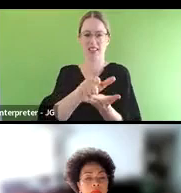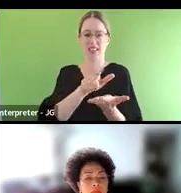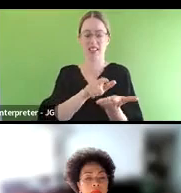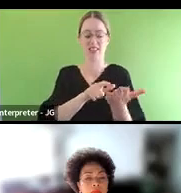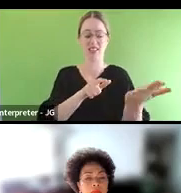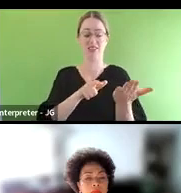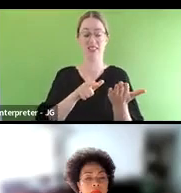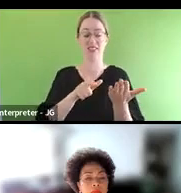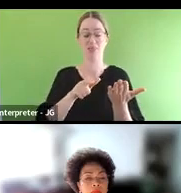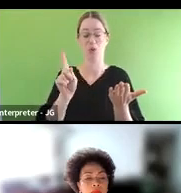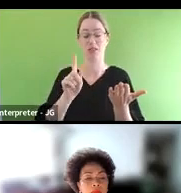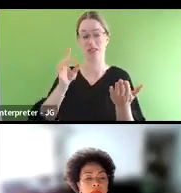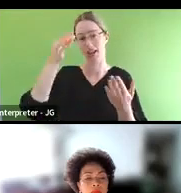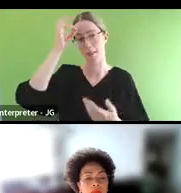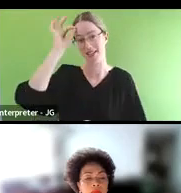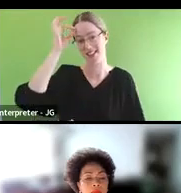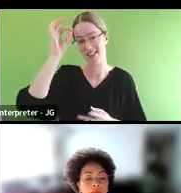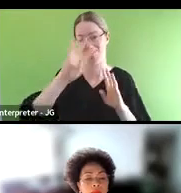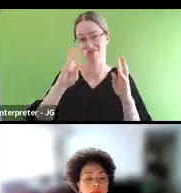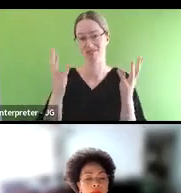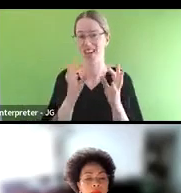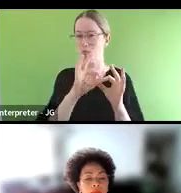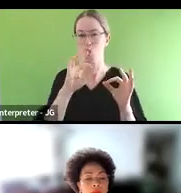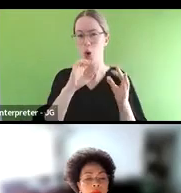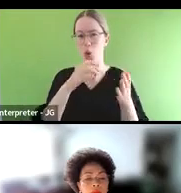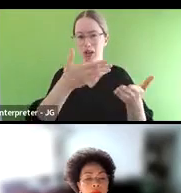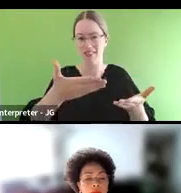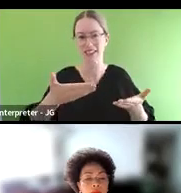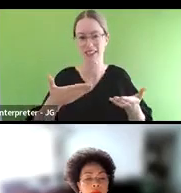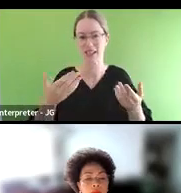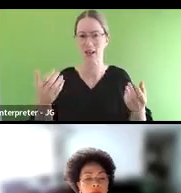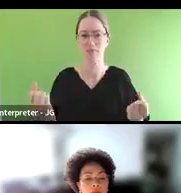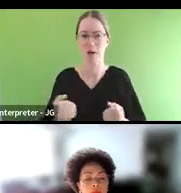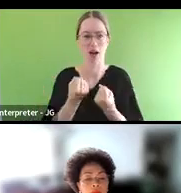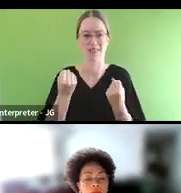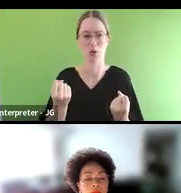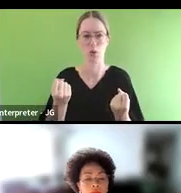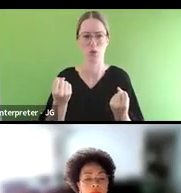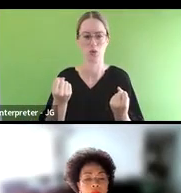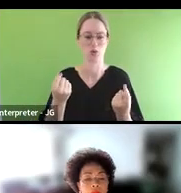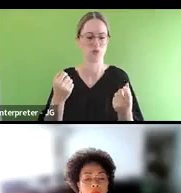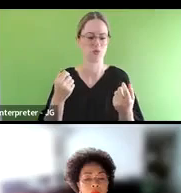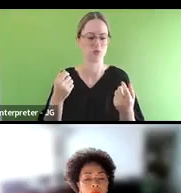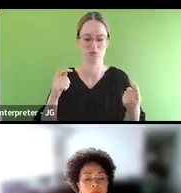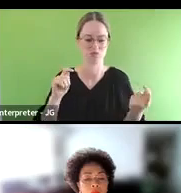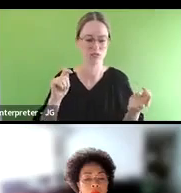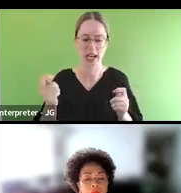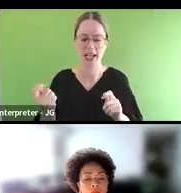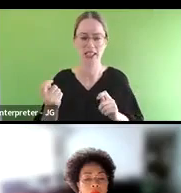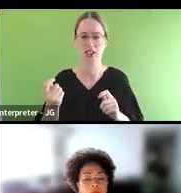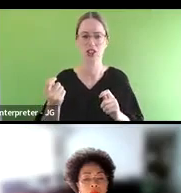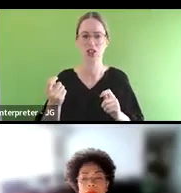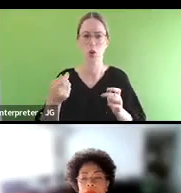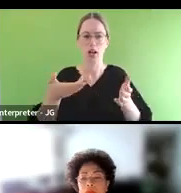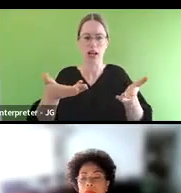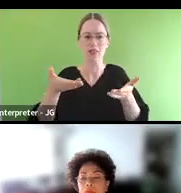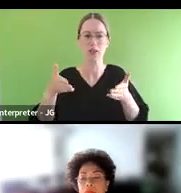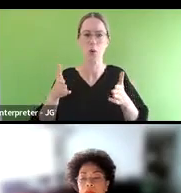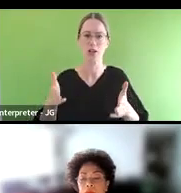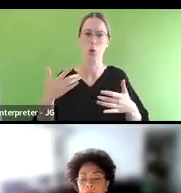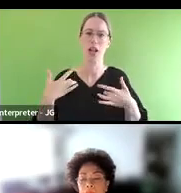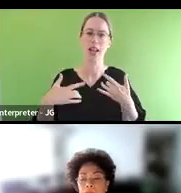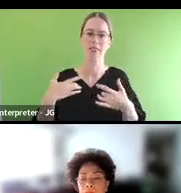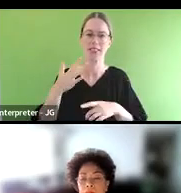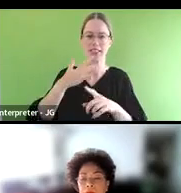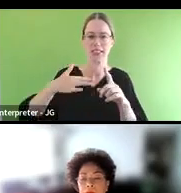us a committee. It doesn't give us genuine, meaningful, powerful ways to exist in society